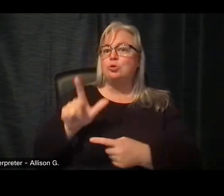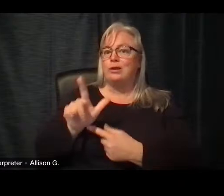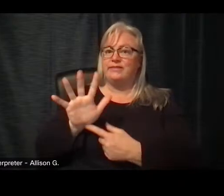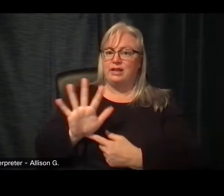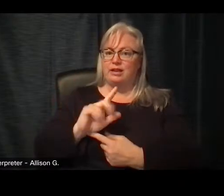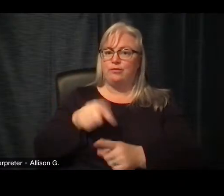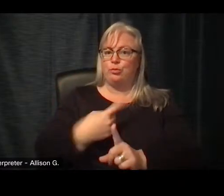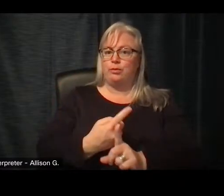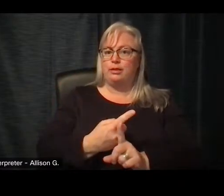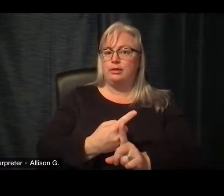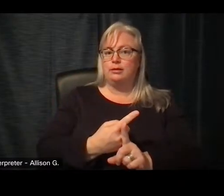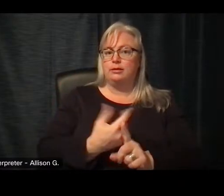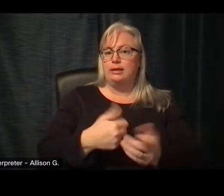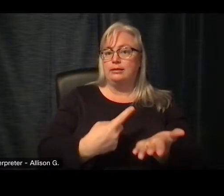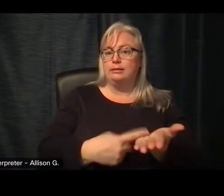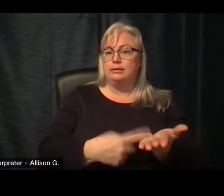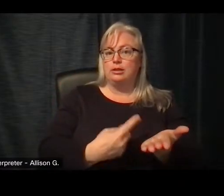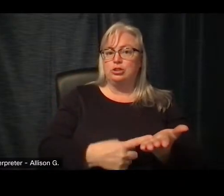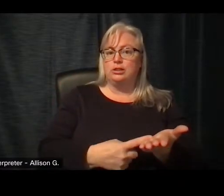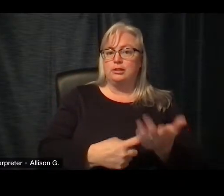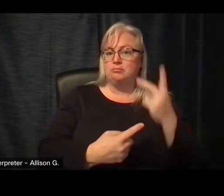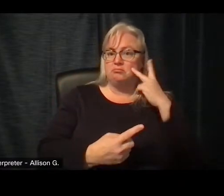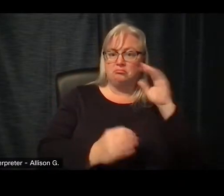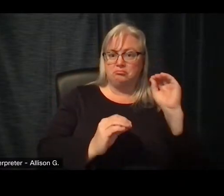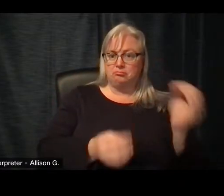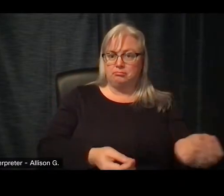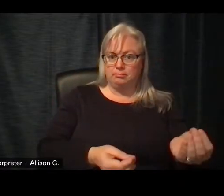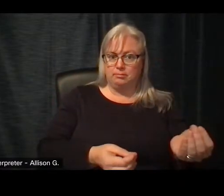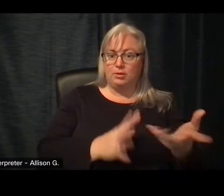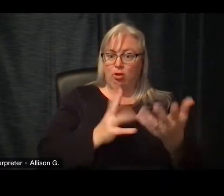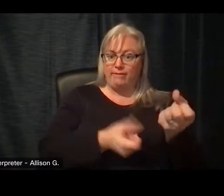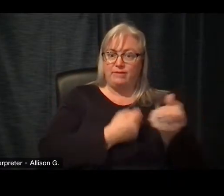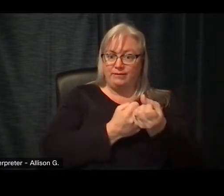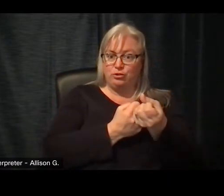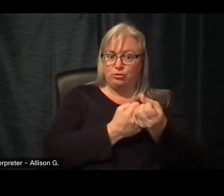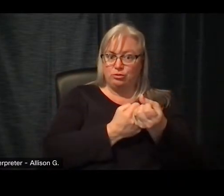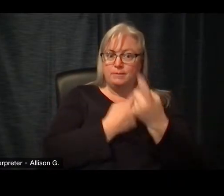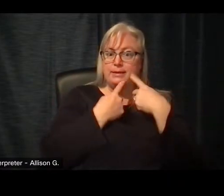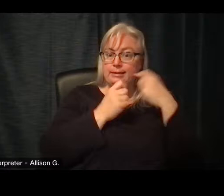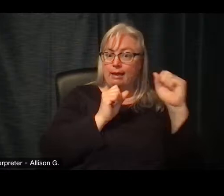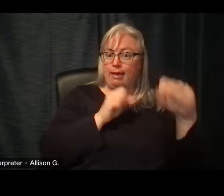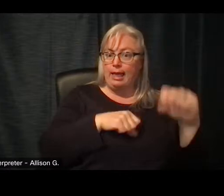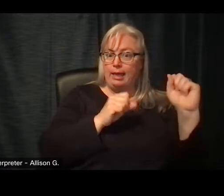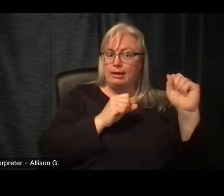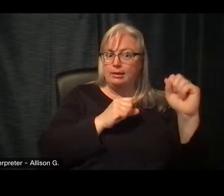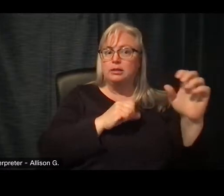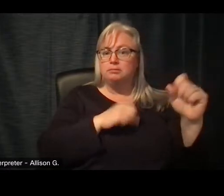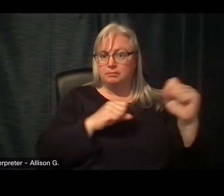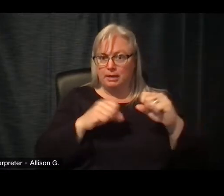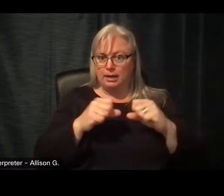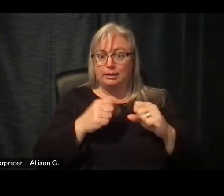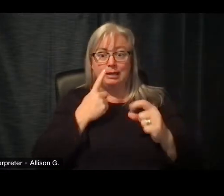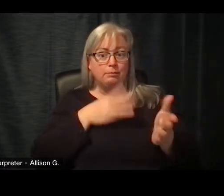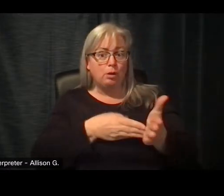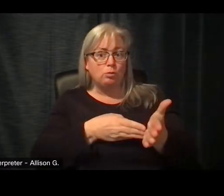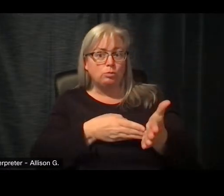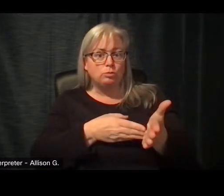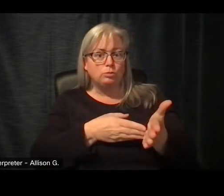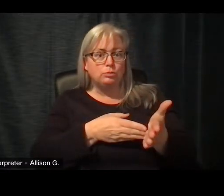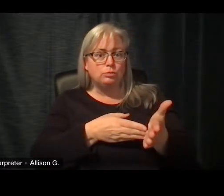2025. Not seeing any. All in favor, please say aye. Any